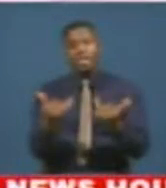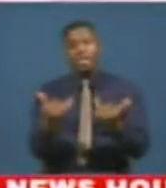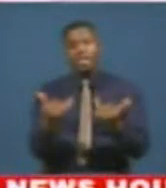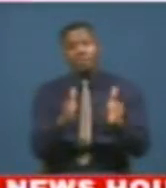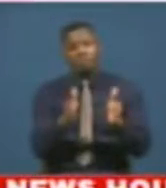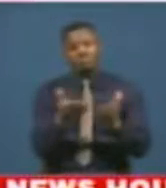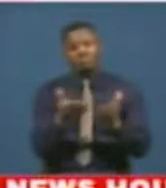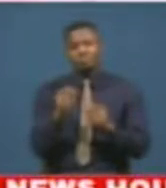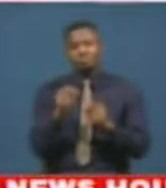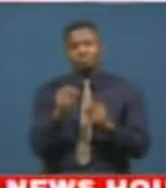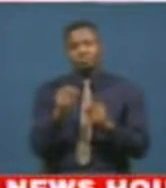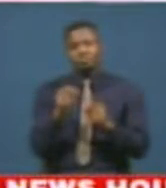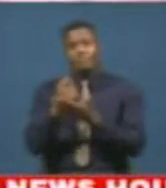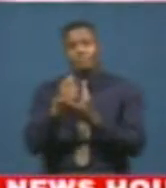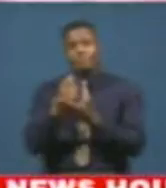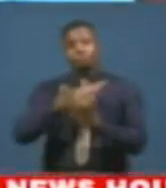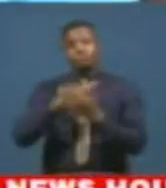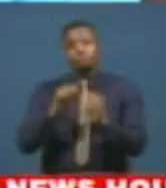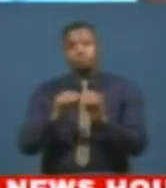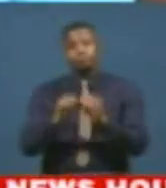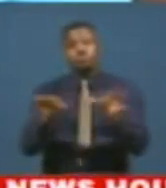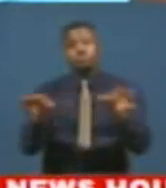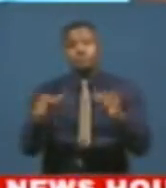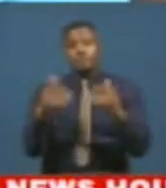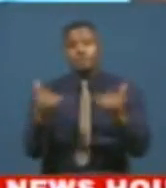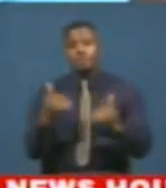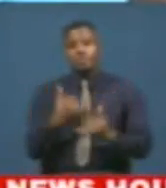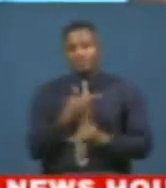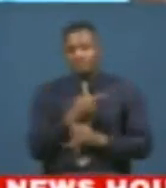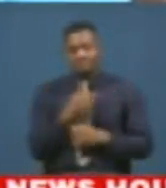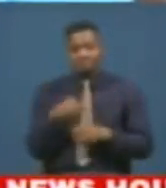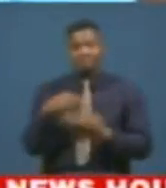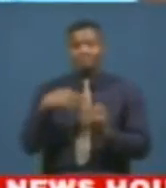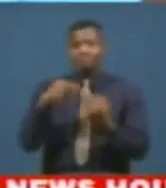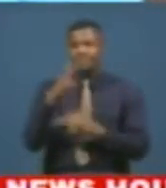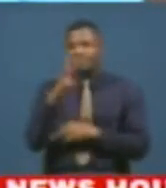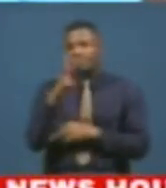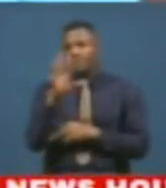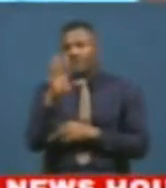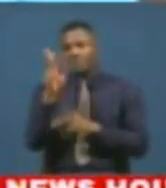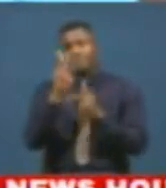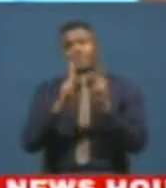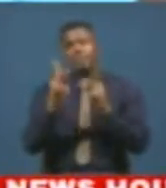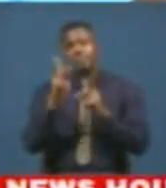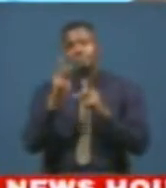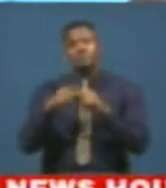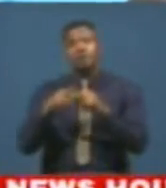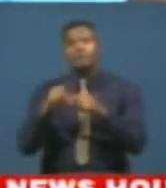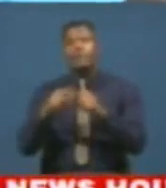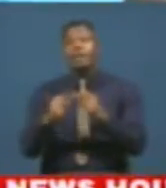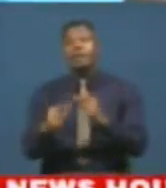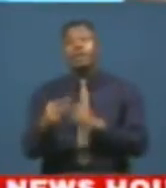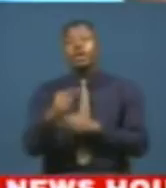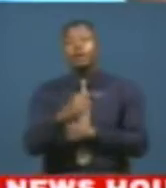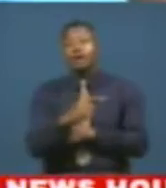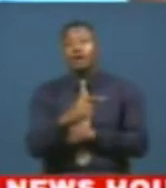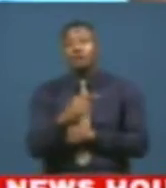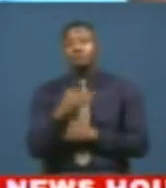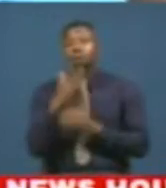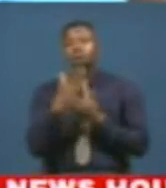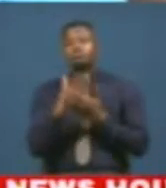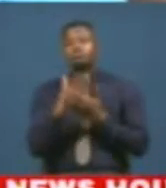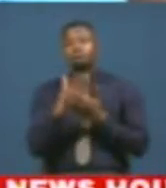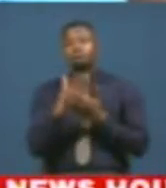to curb the spread of the virus. Yes, we are loading about 45 passengers, but today, so of